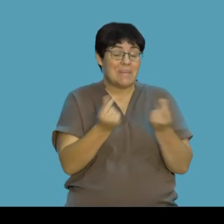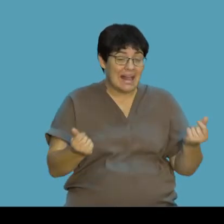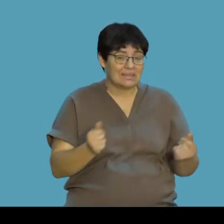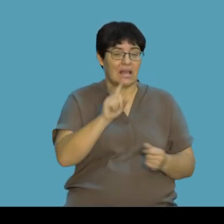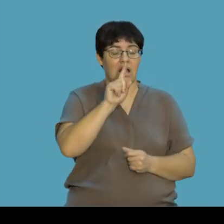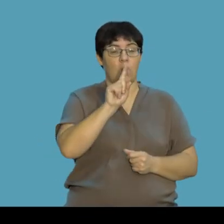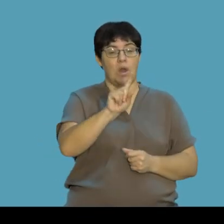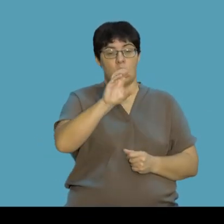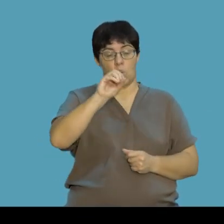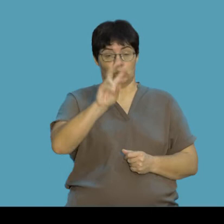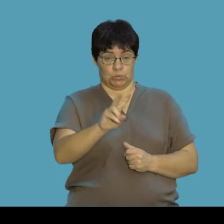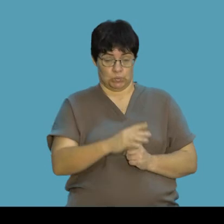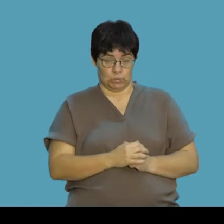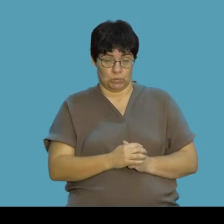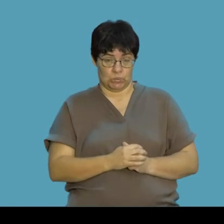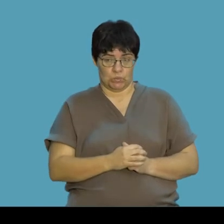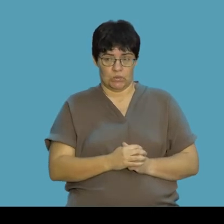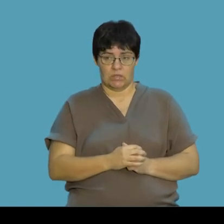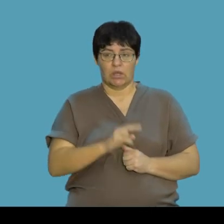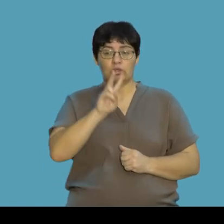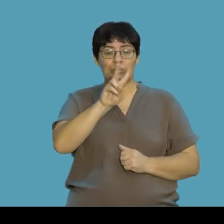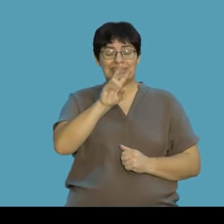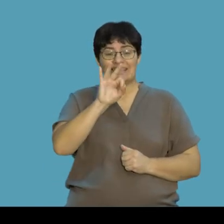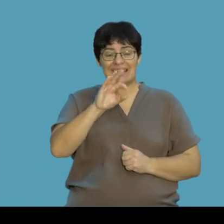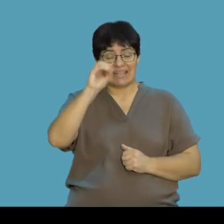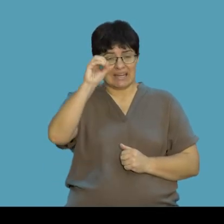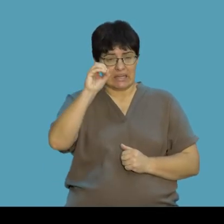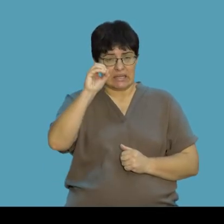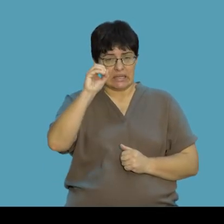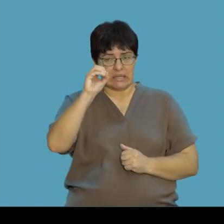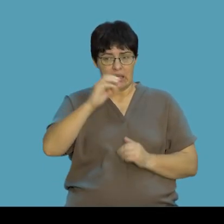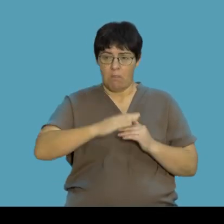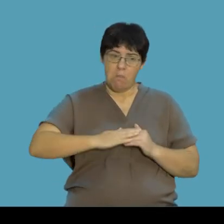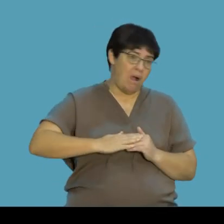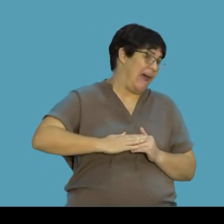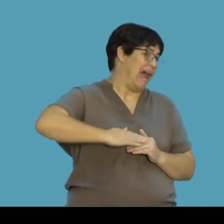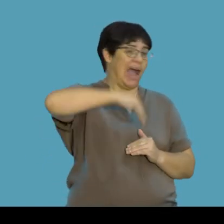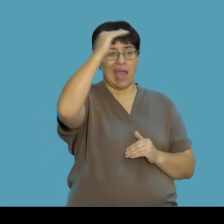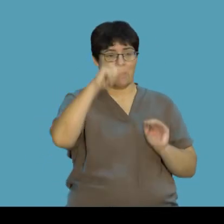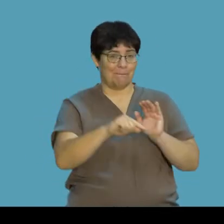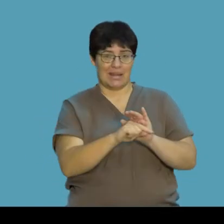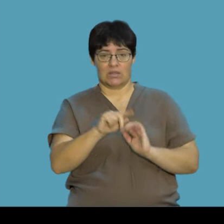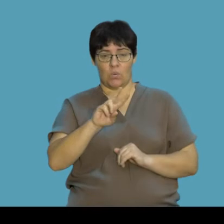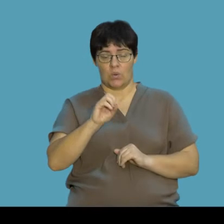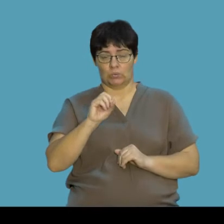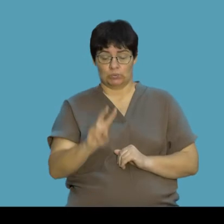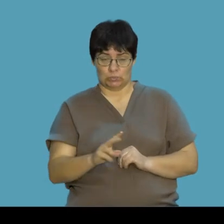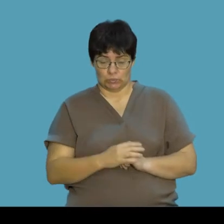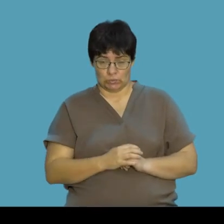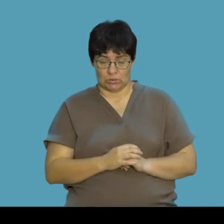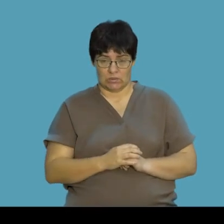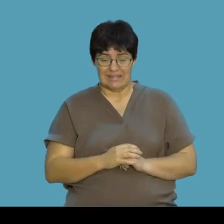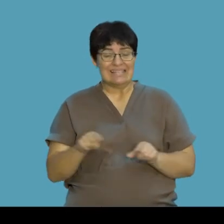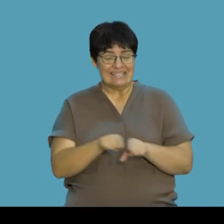at -102. So 23 degrees is actually greater than -102, okay?